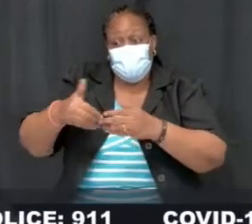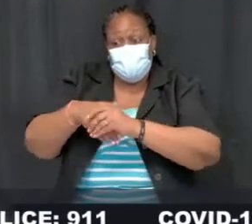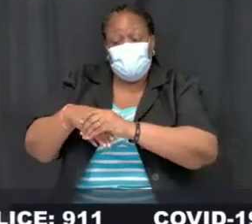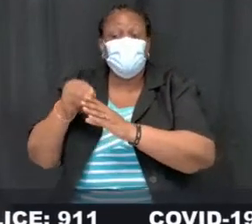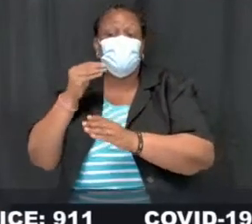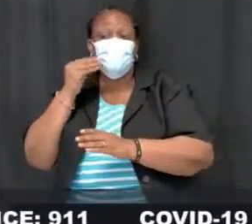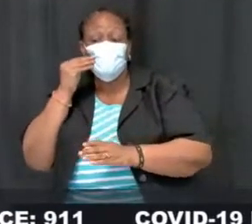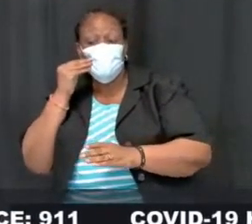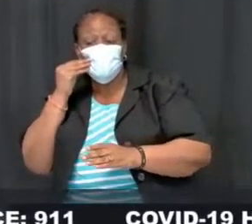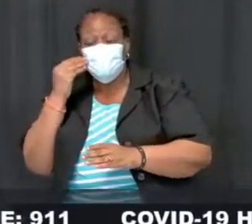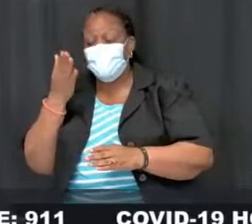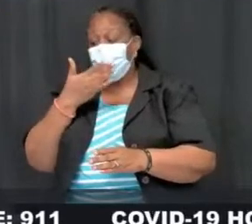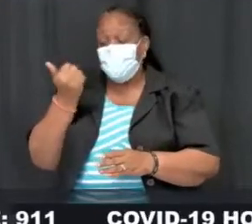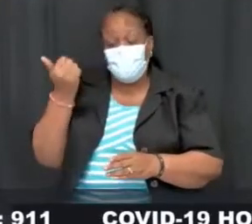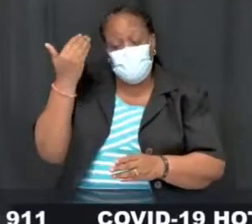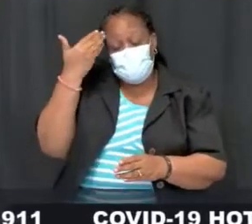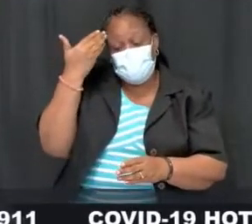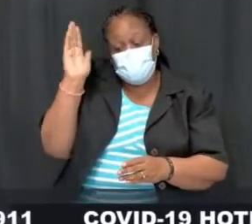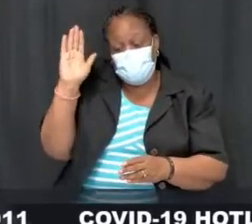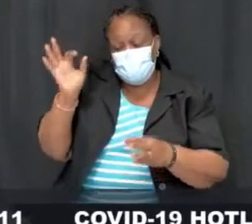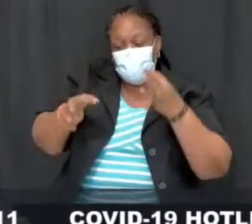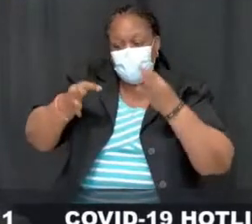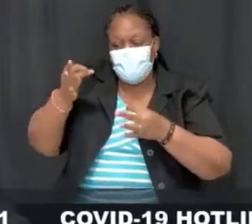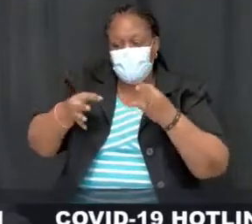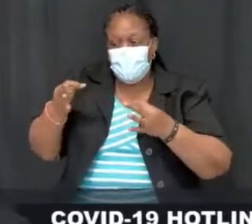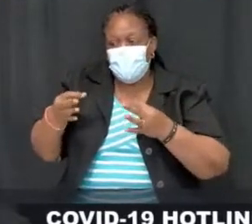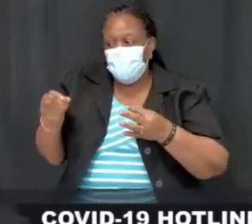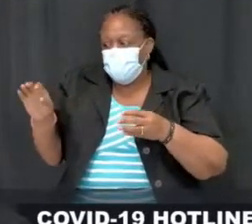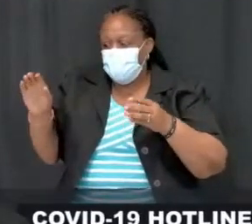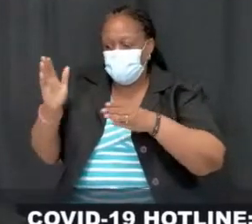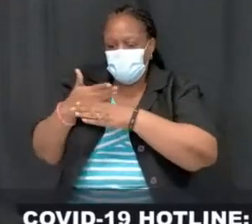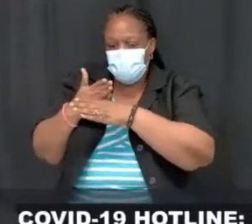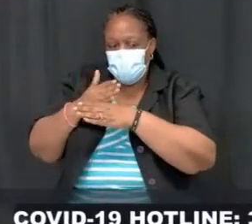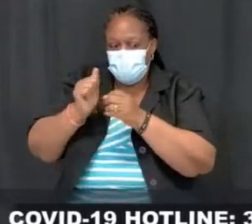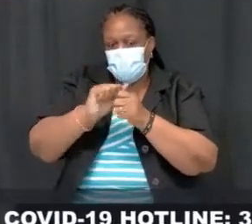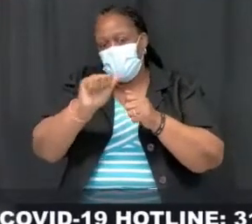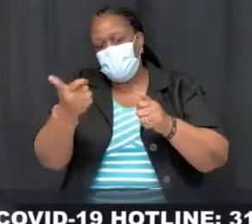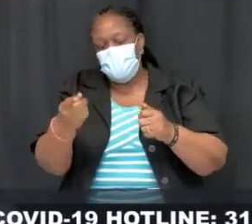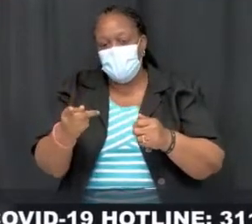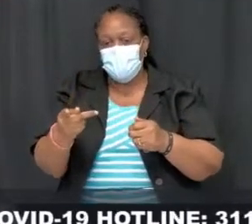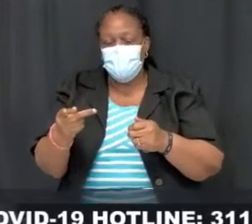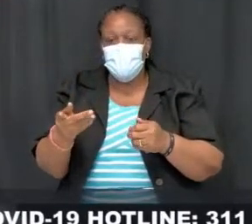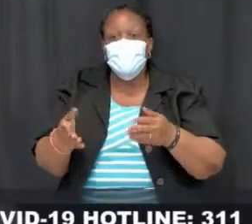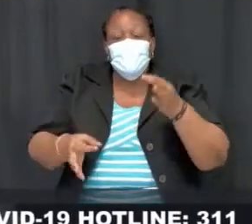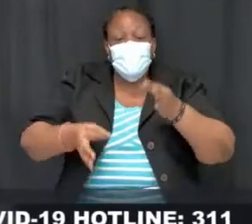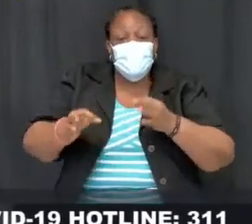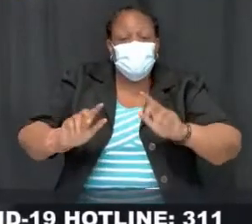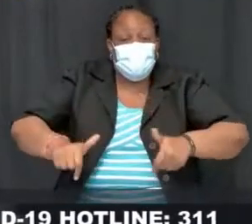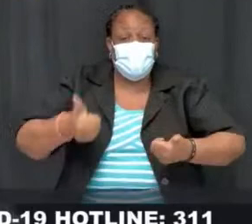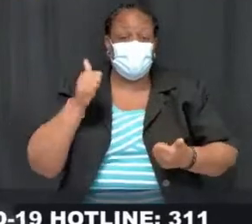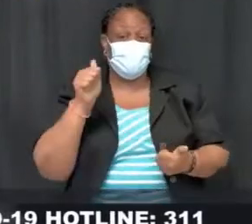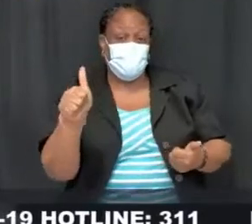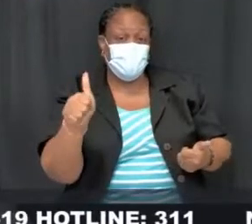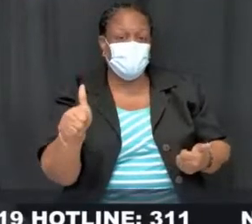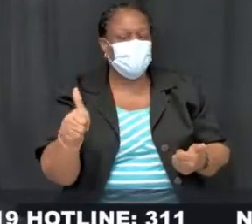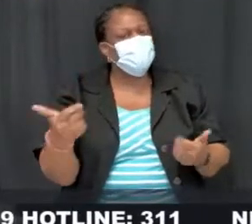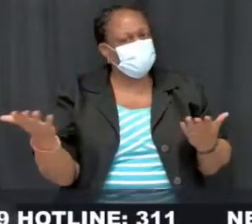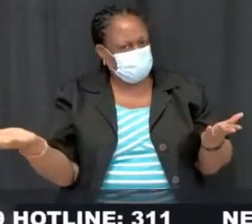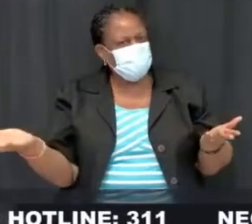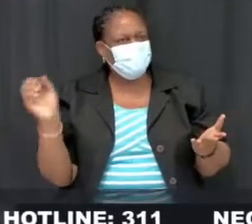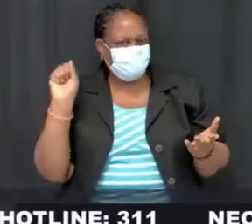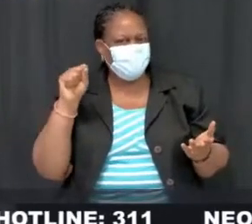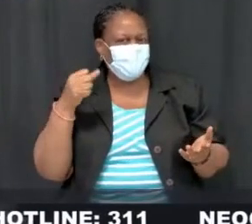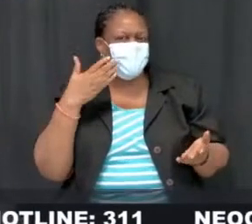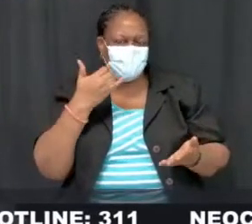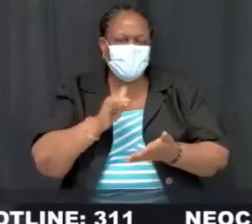have that clear separation, and they might compromise them. So the inspection will basically ensure that the individual will be able